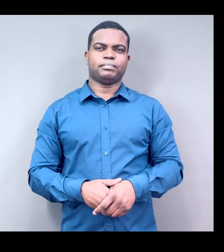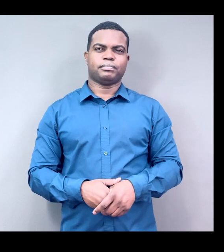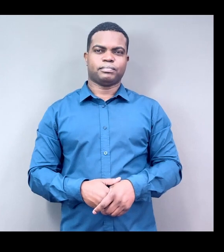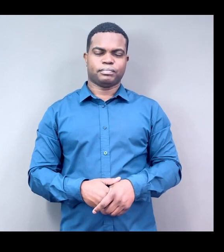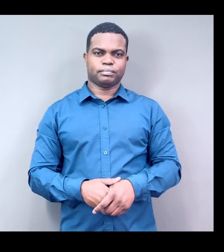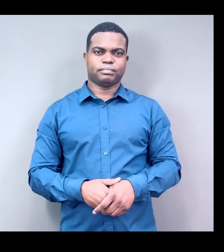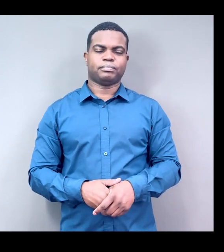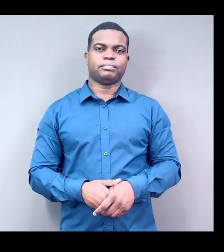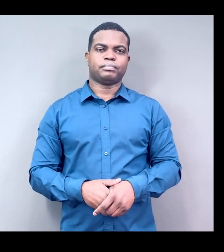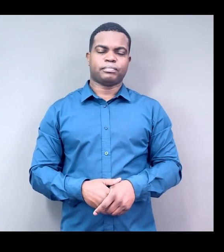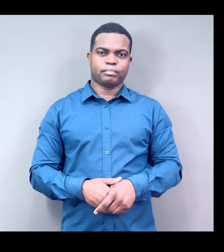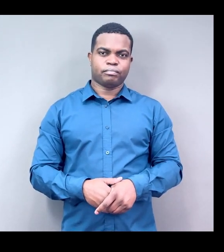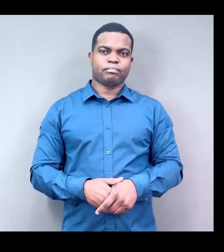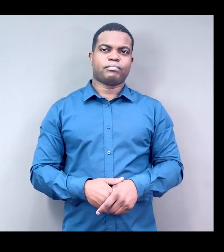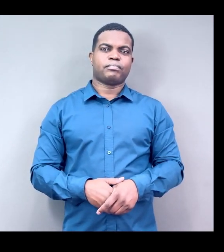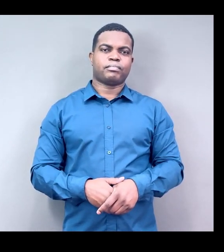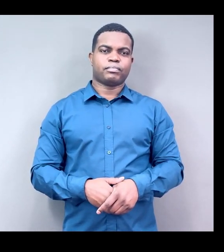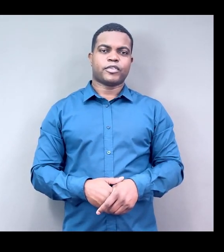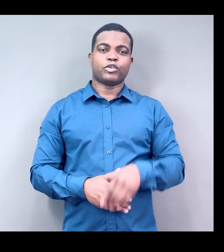important that